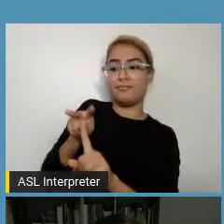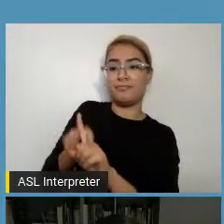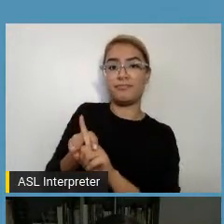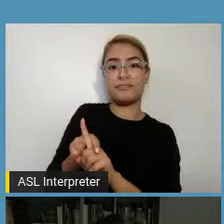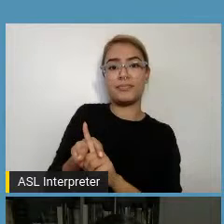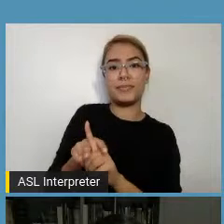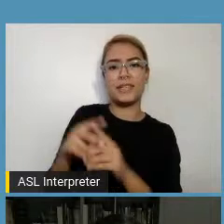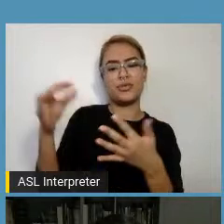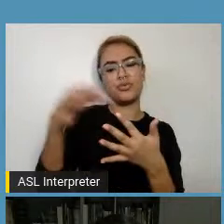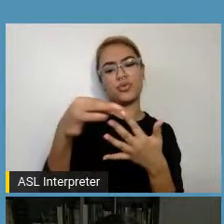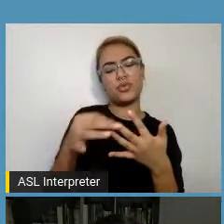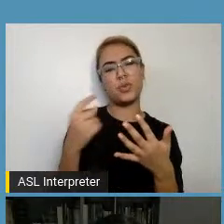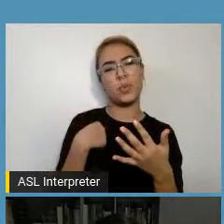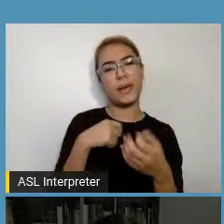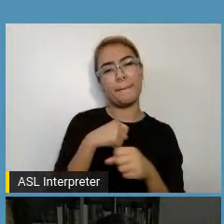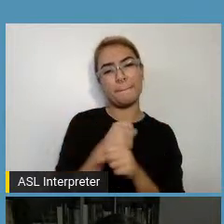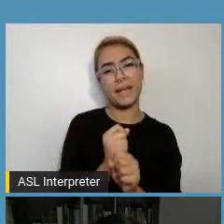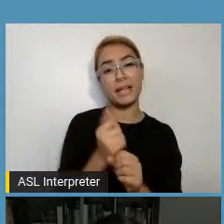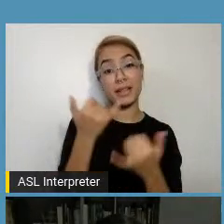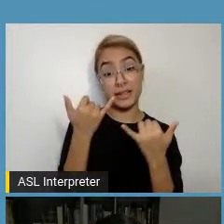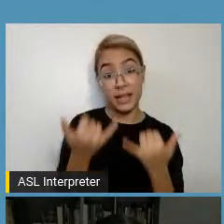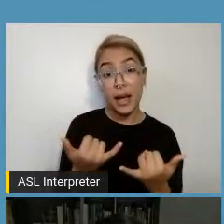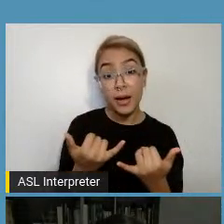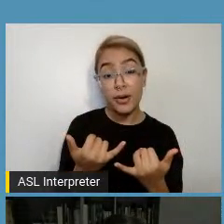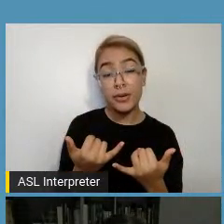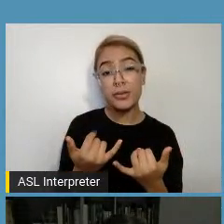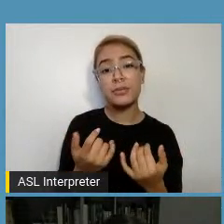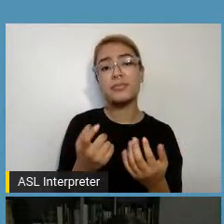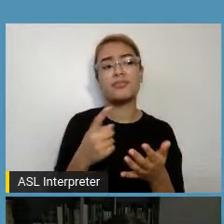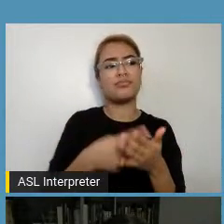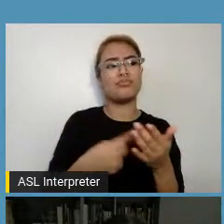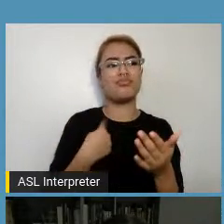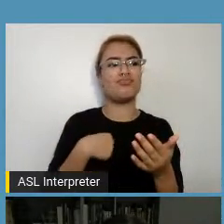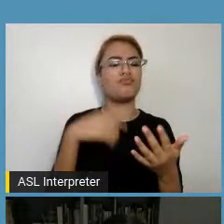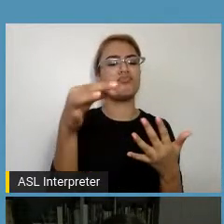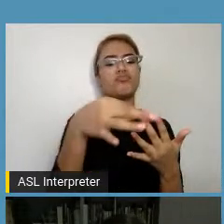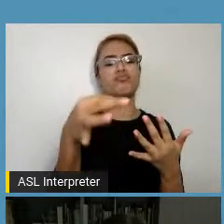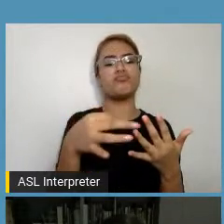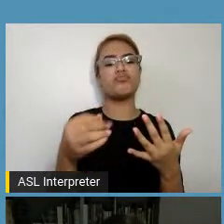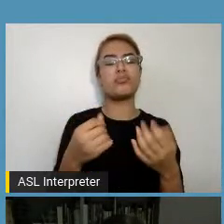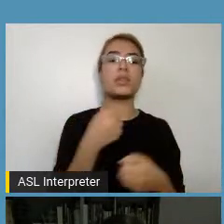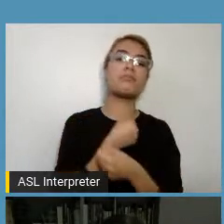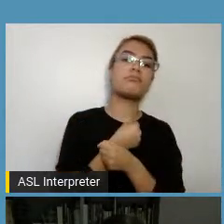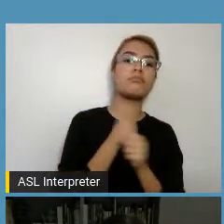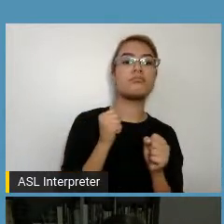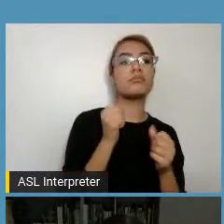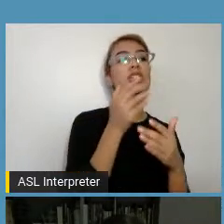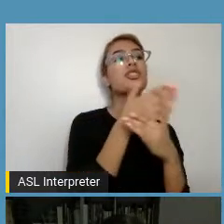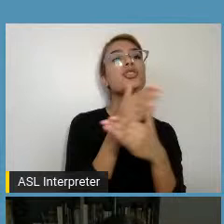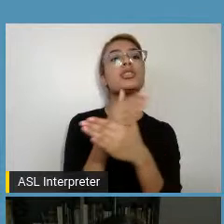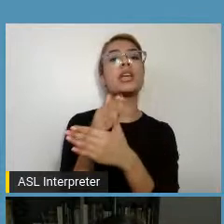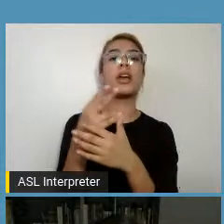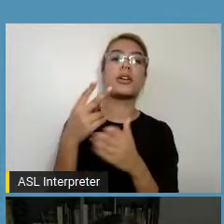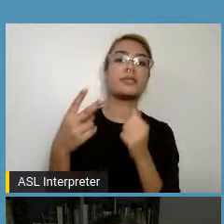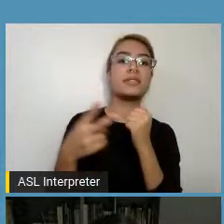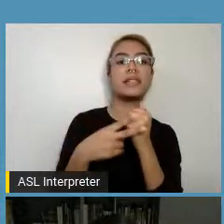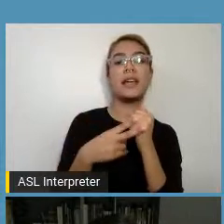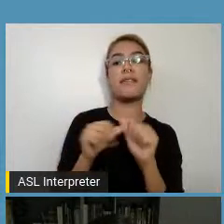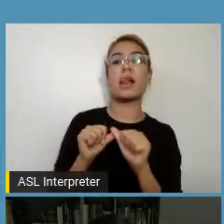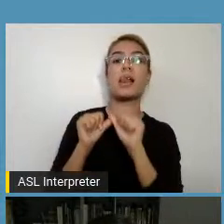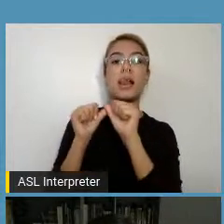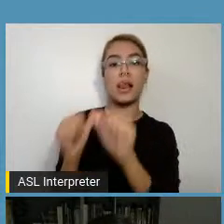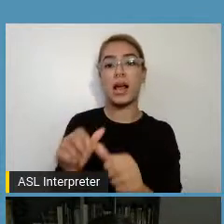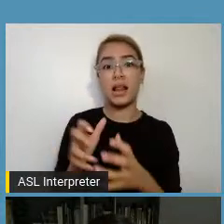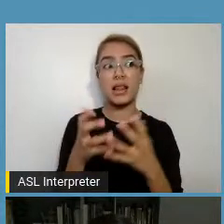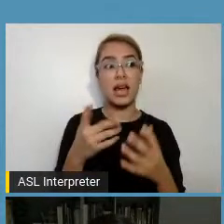the choices that we make now and how and what we choose to tell and talk about and preserve, a lot of those